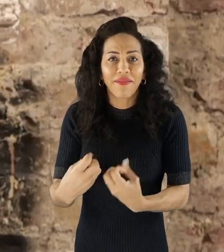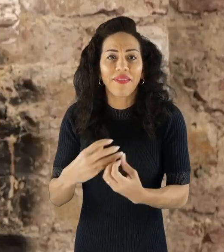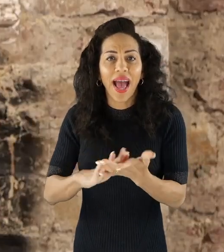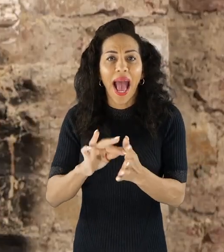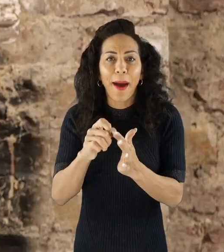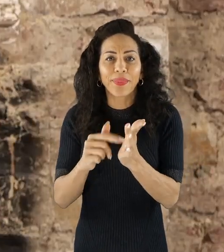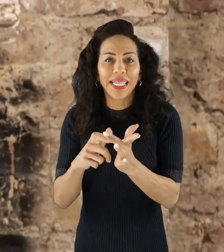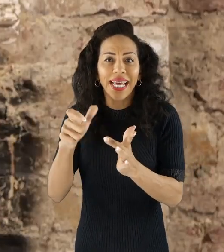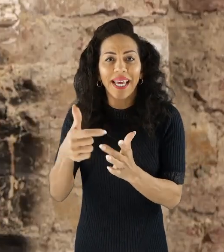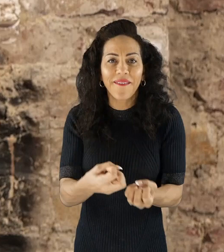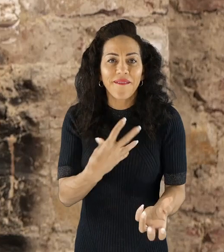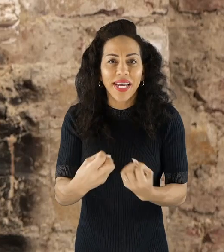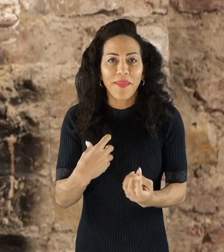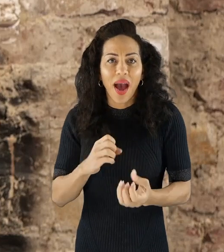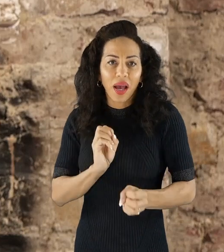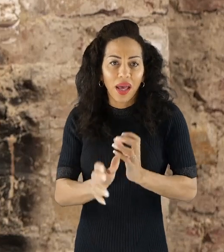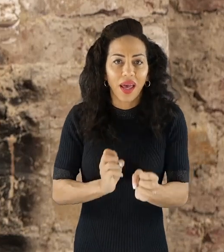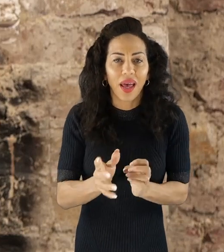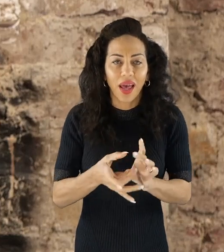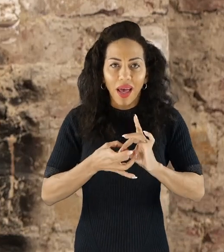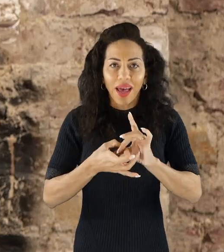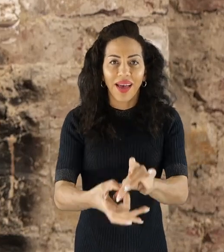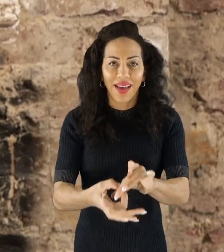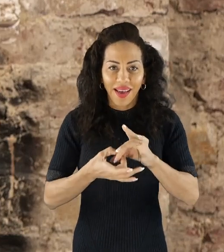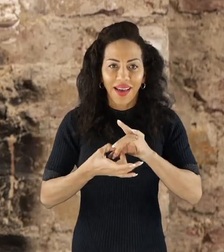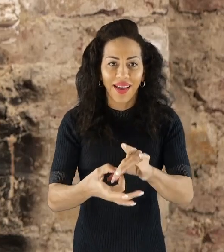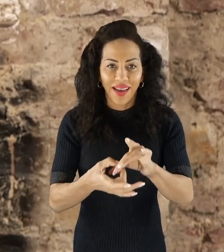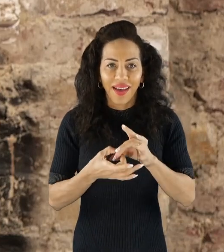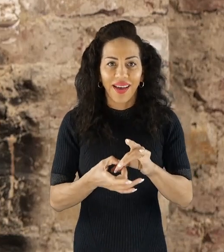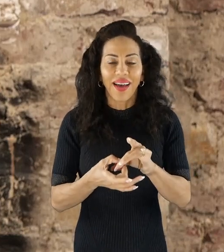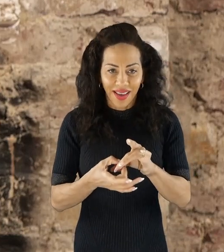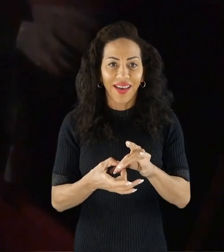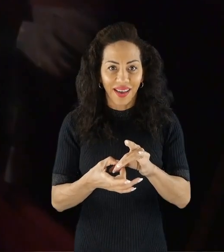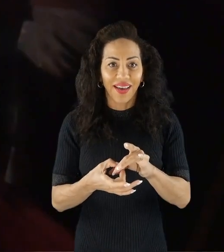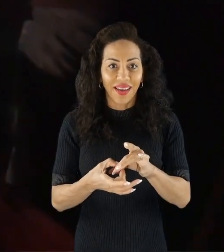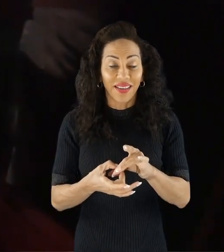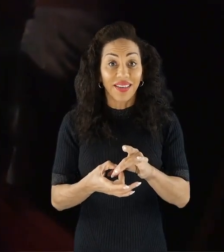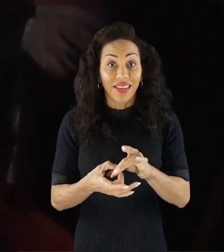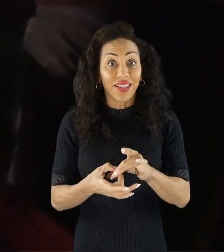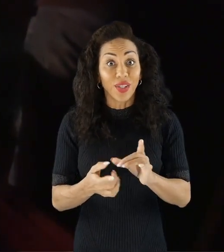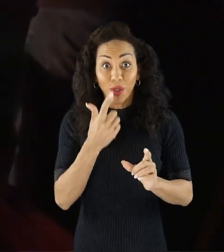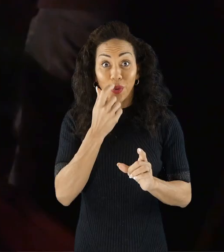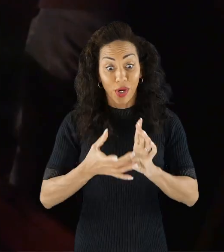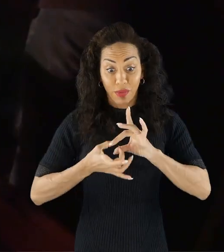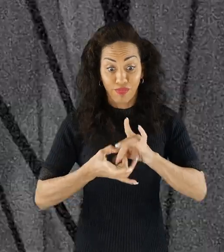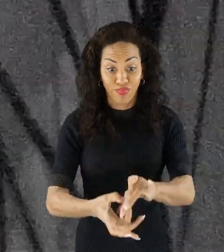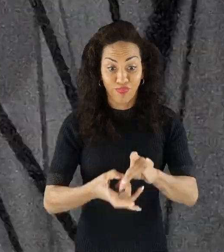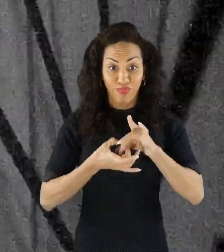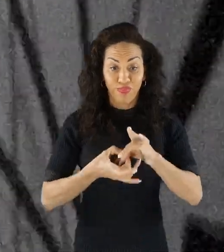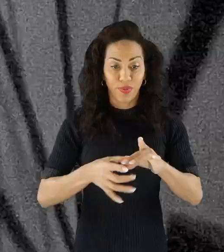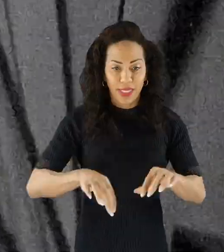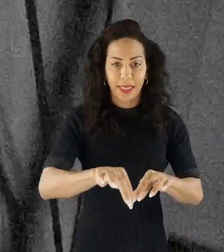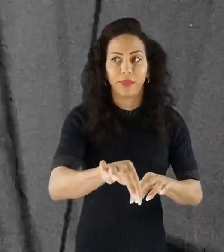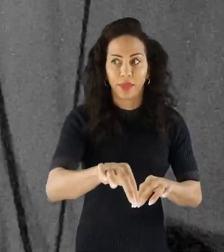the evaluators about how much people responded to these questions, and they were able to just interact with the zip and give